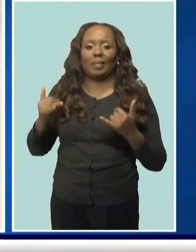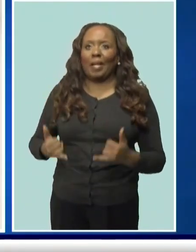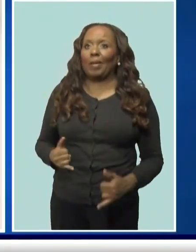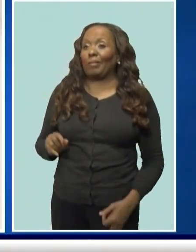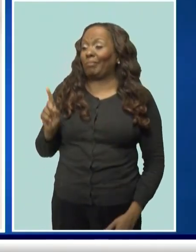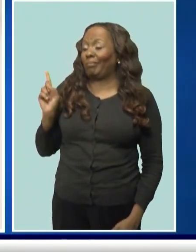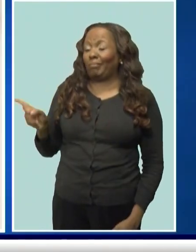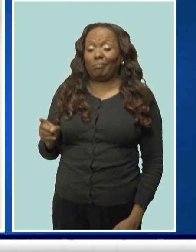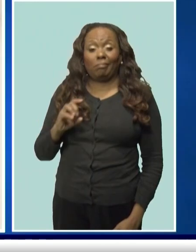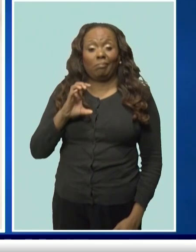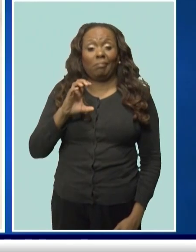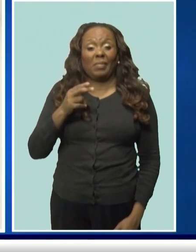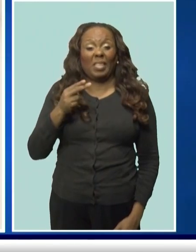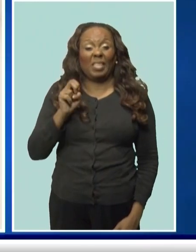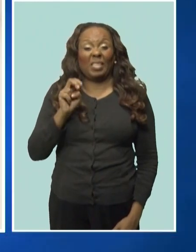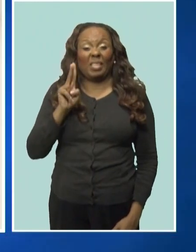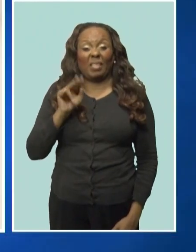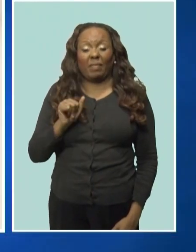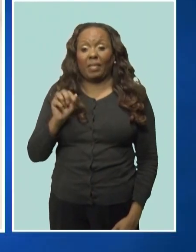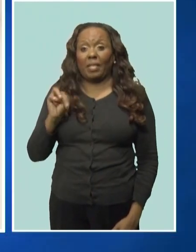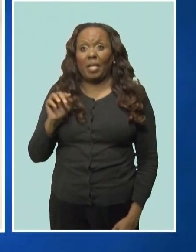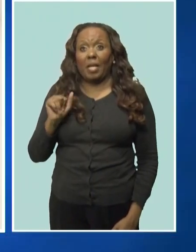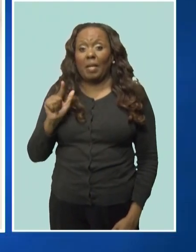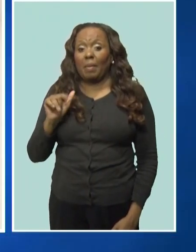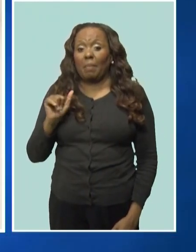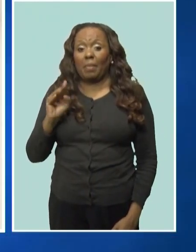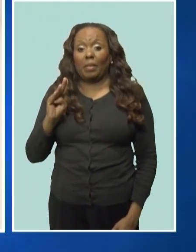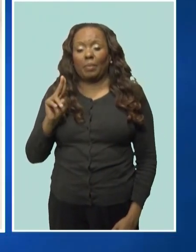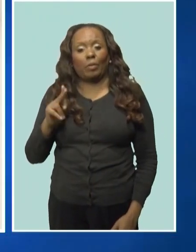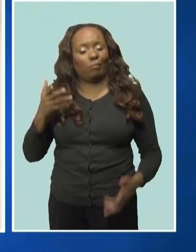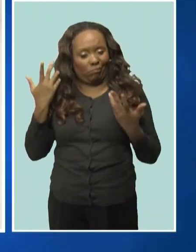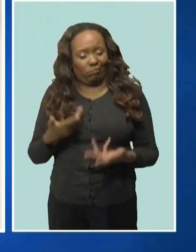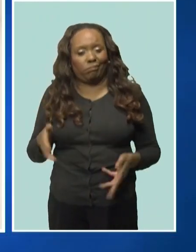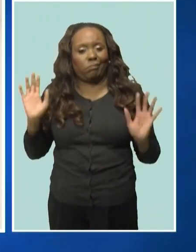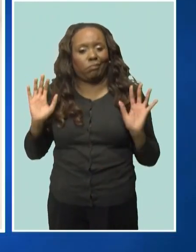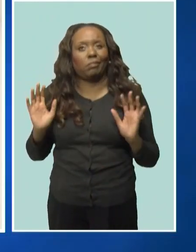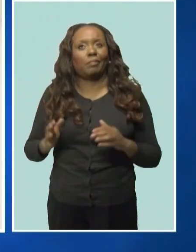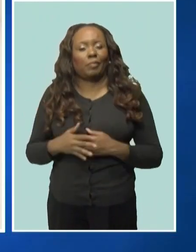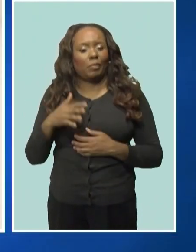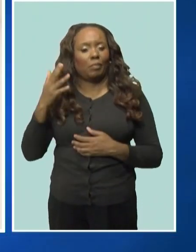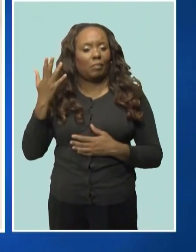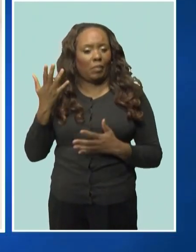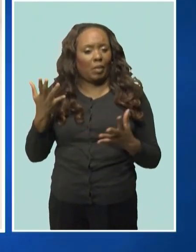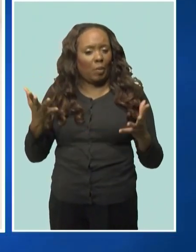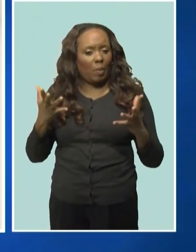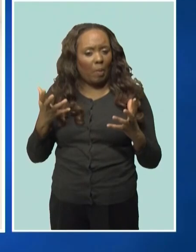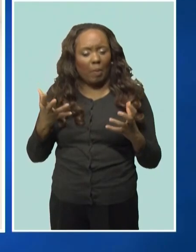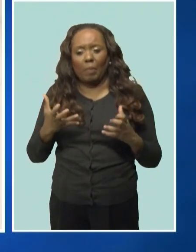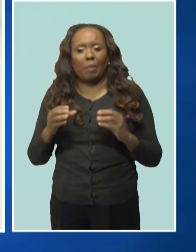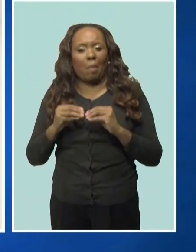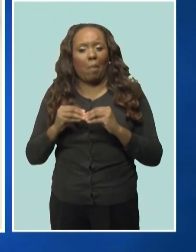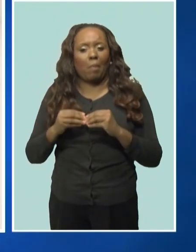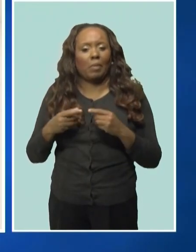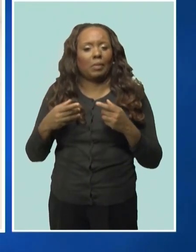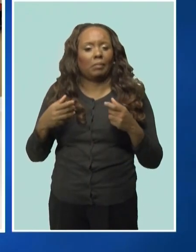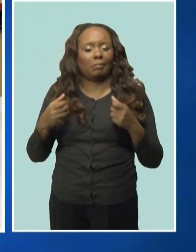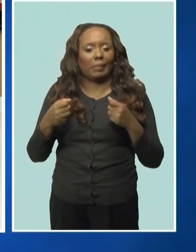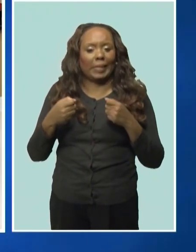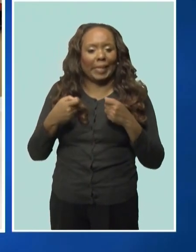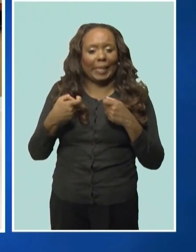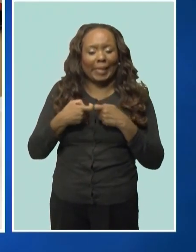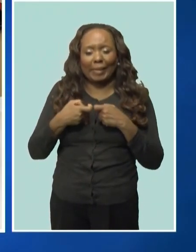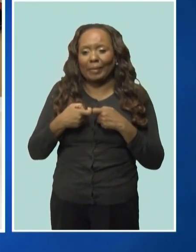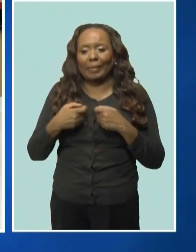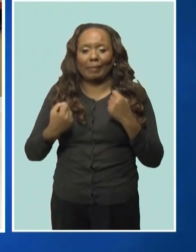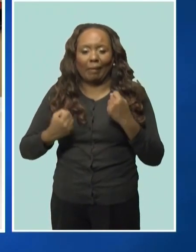Malibu at the end of the 2024 production. The company says it's making room for electric vehicles. The Chevy